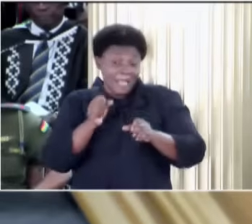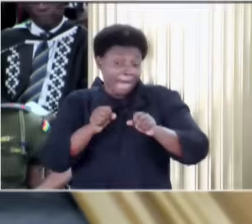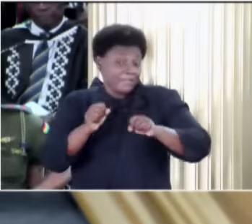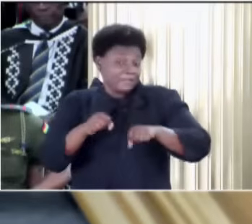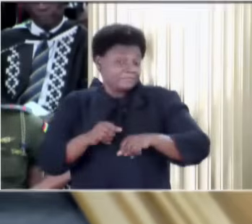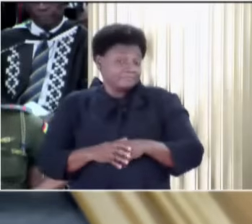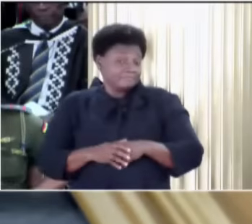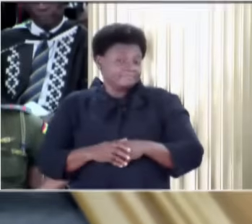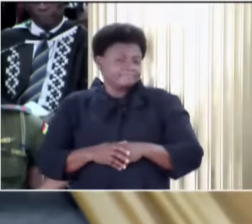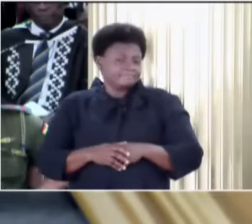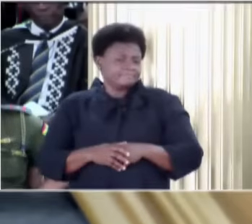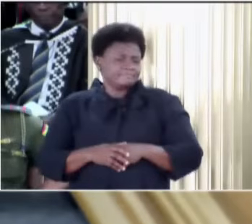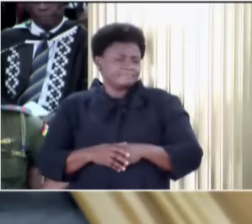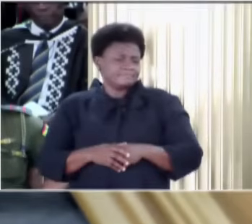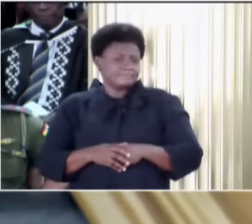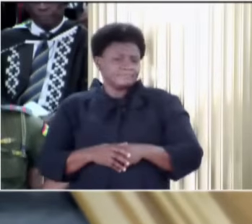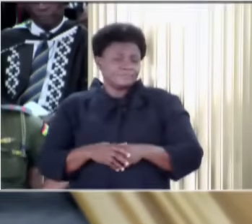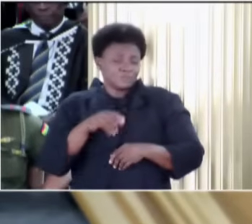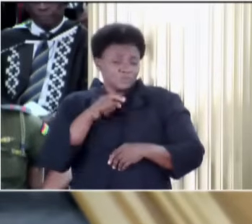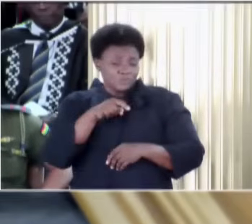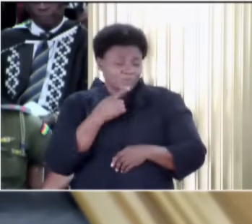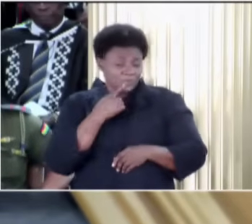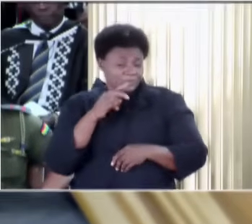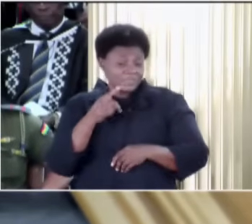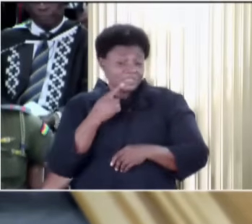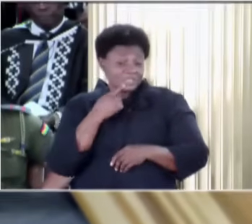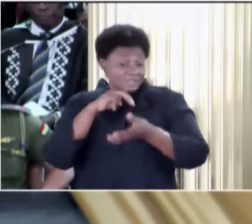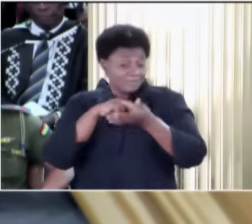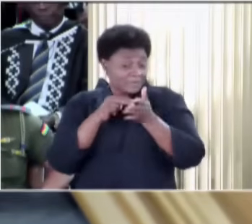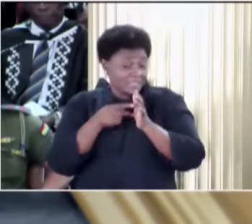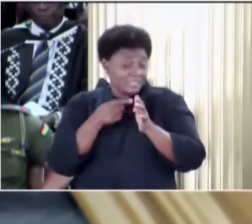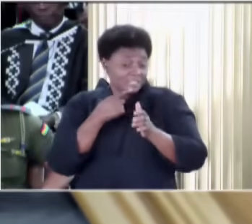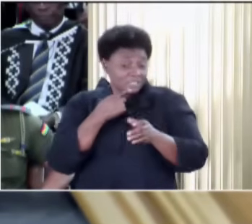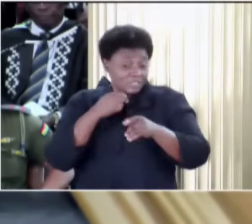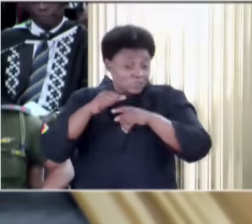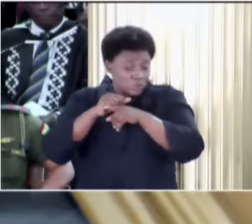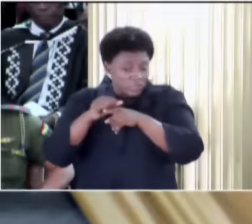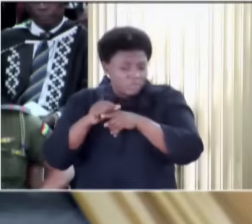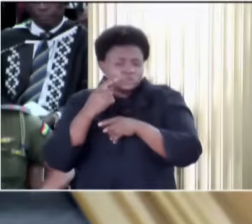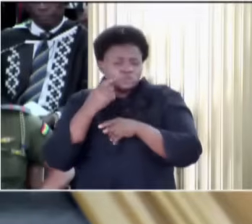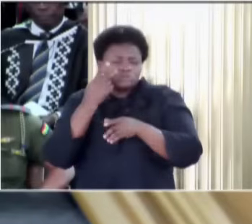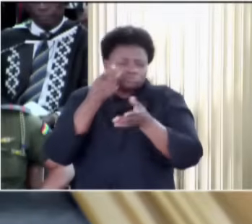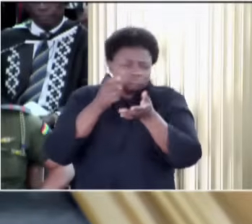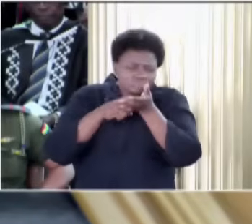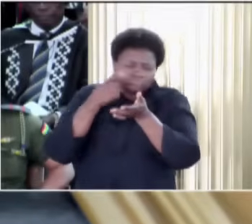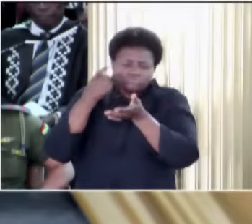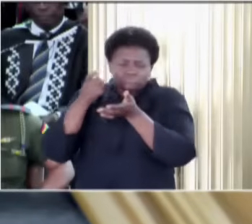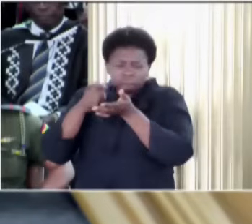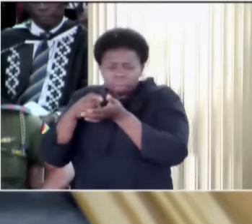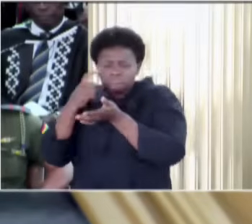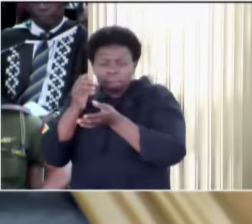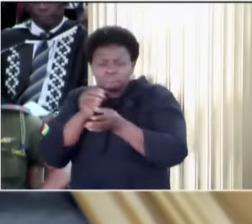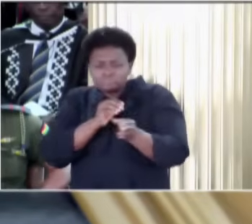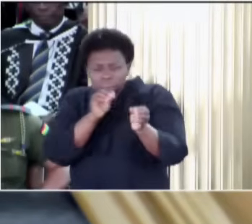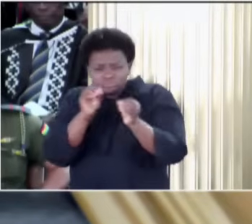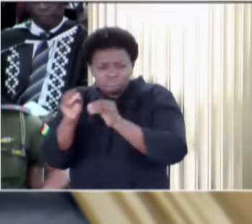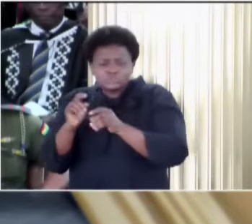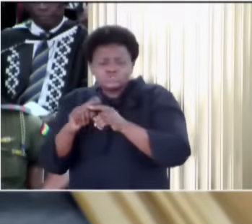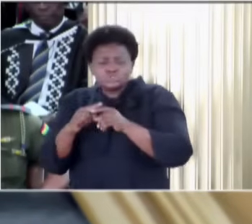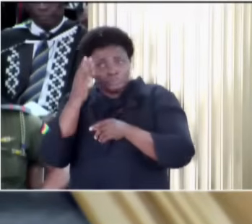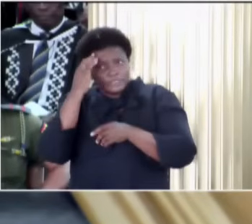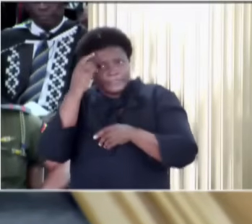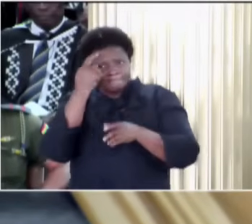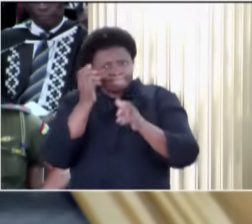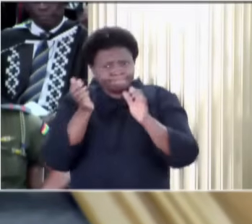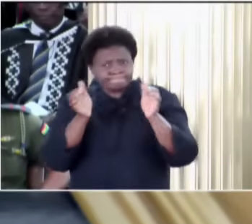the humanities, different versions of it. And that means that you are trained to notice things, to be observant, to be analytical.